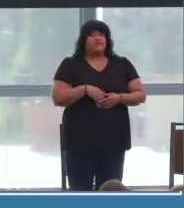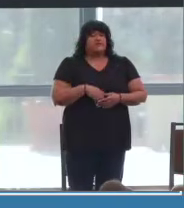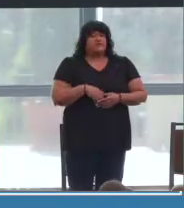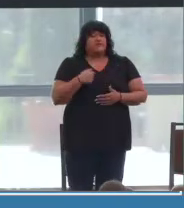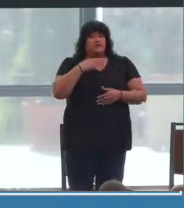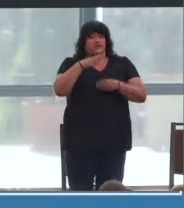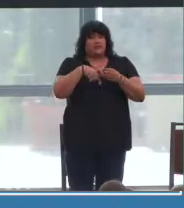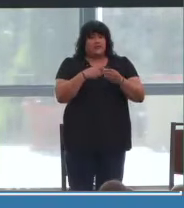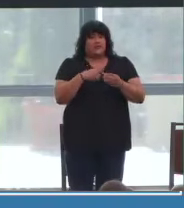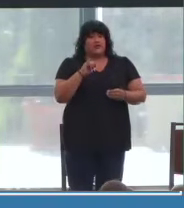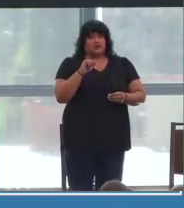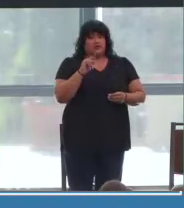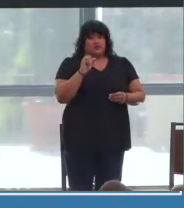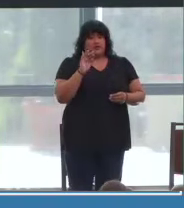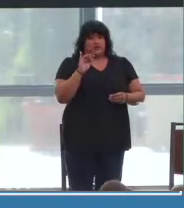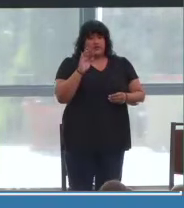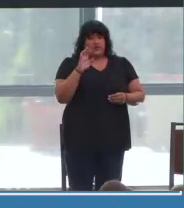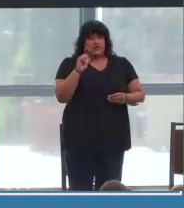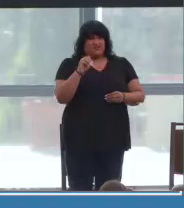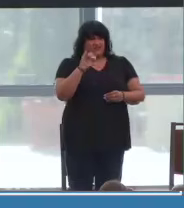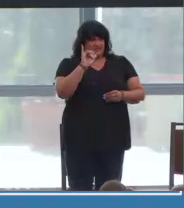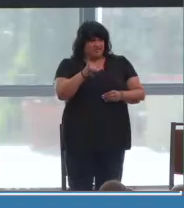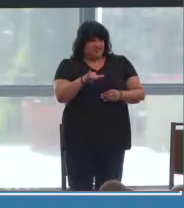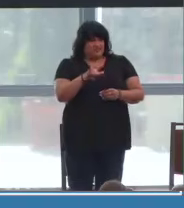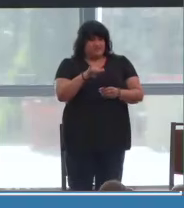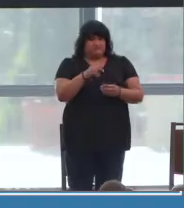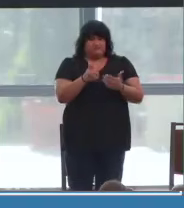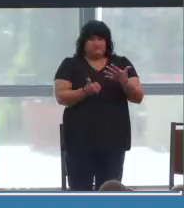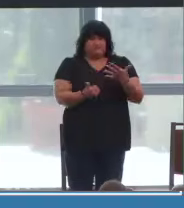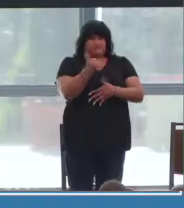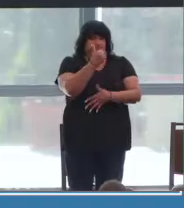the innate immune system. It's a central driver of lupus